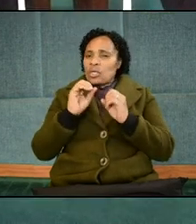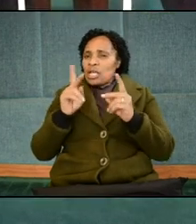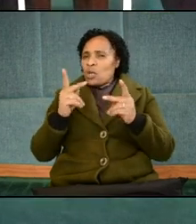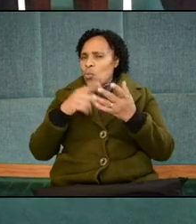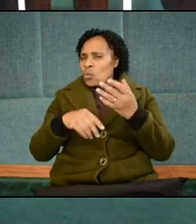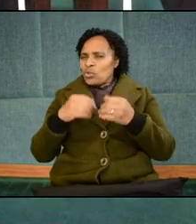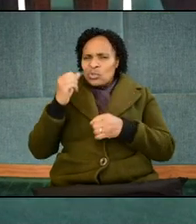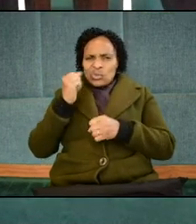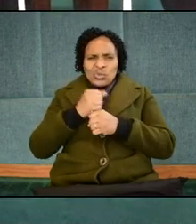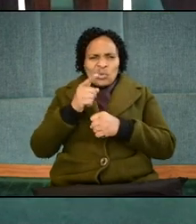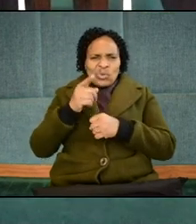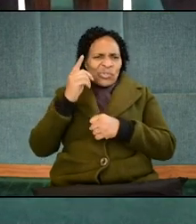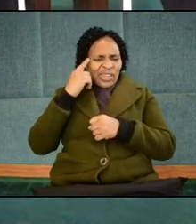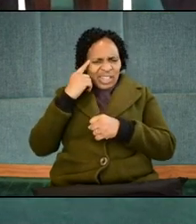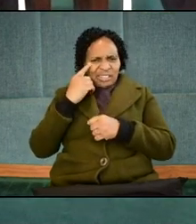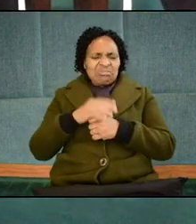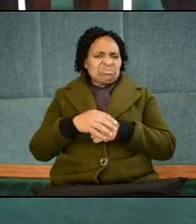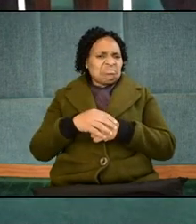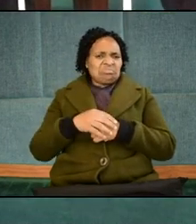think would be